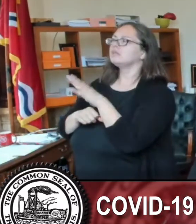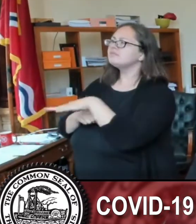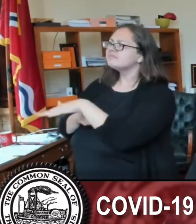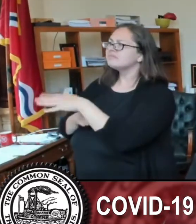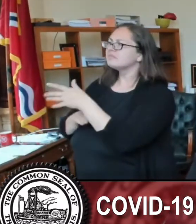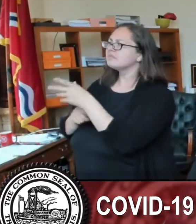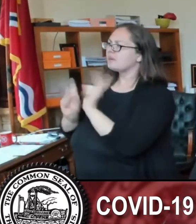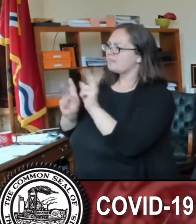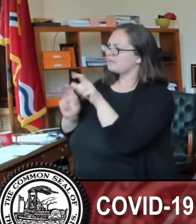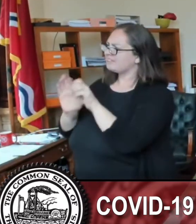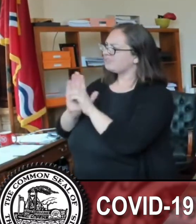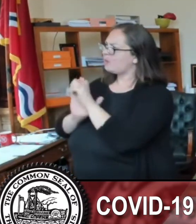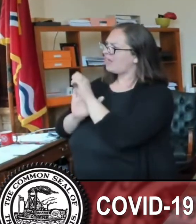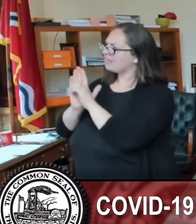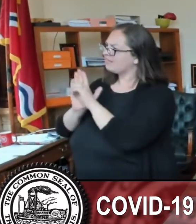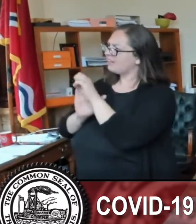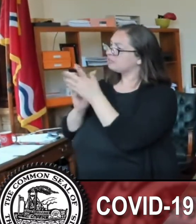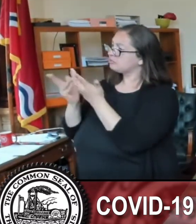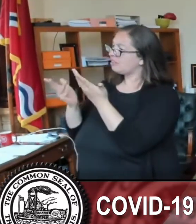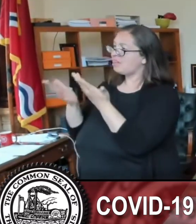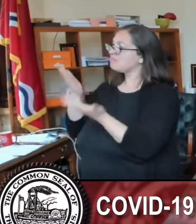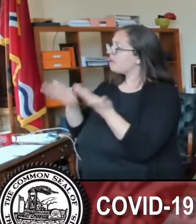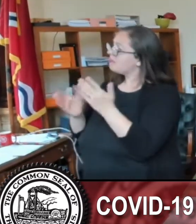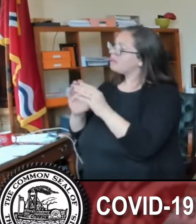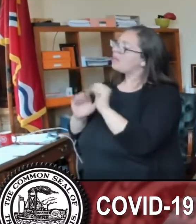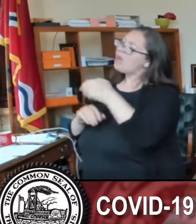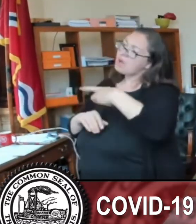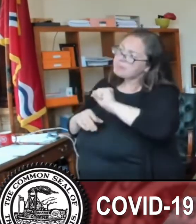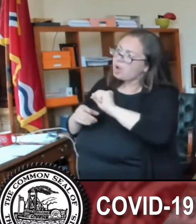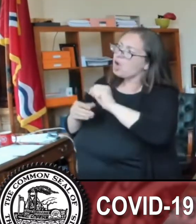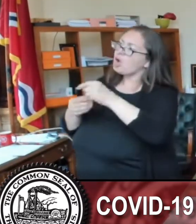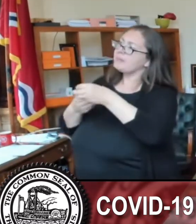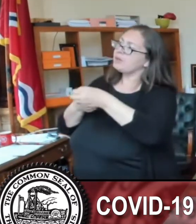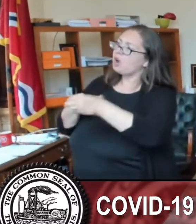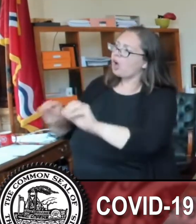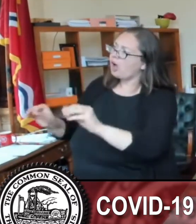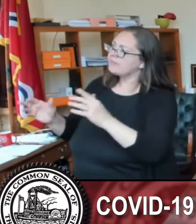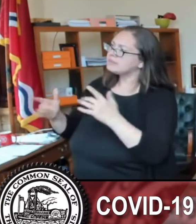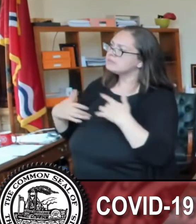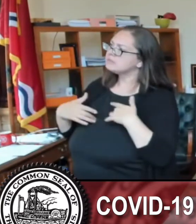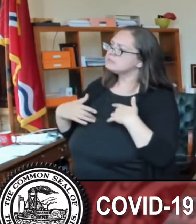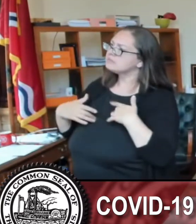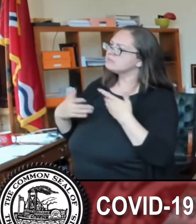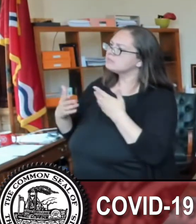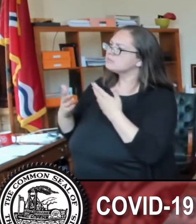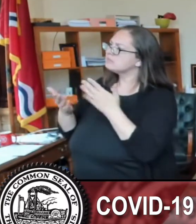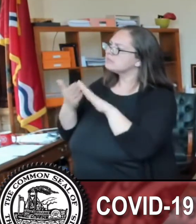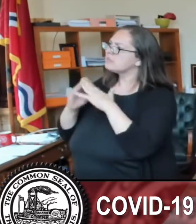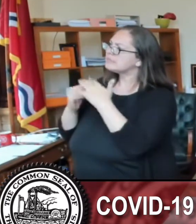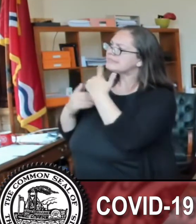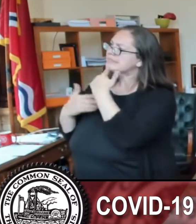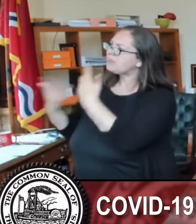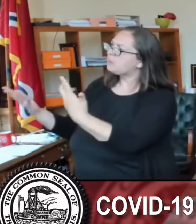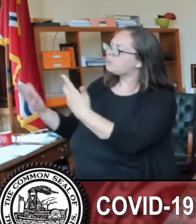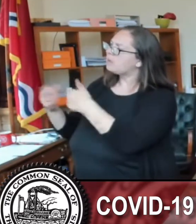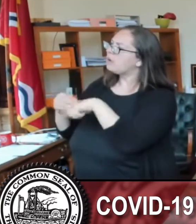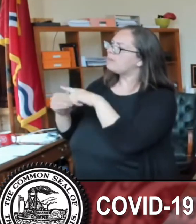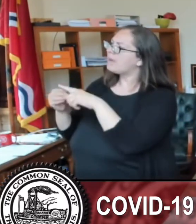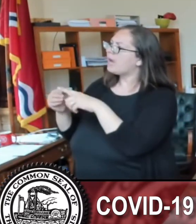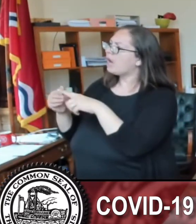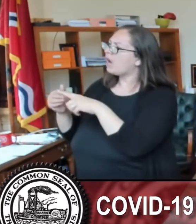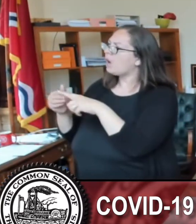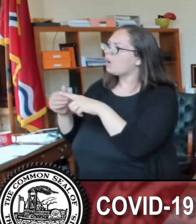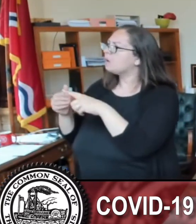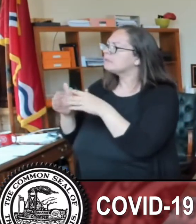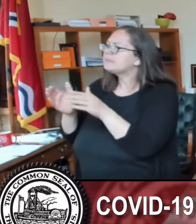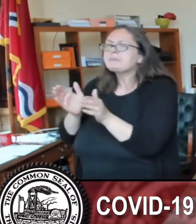need to use elevators to get around, like in an apartment building or an office building. Mm-hmm. What's the guidance that the city's put forth about small spaces